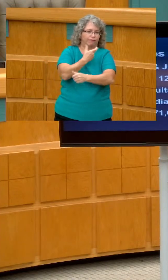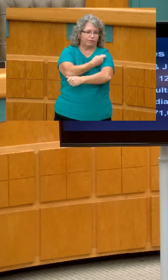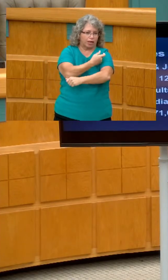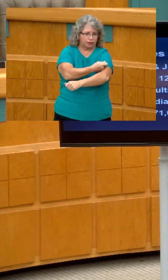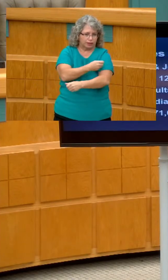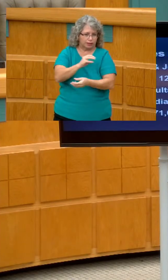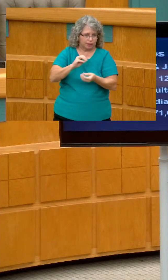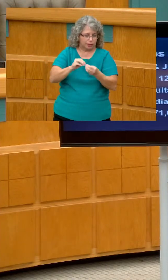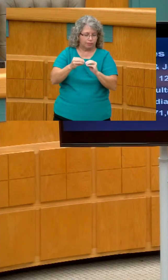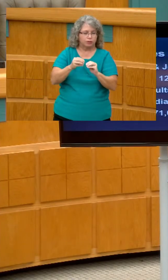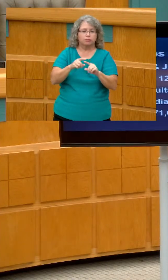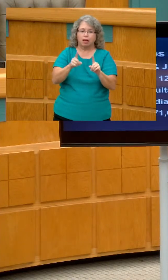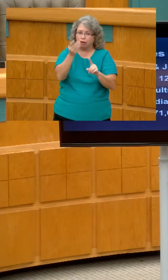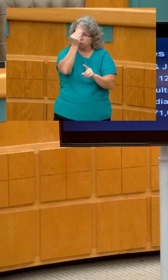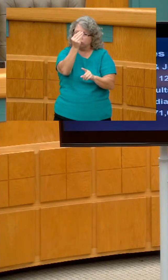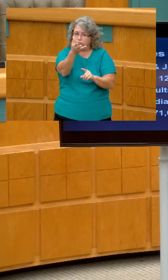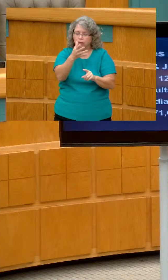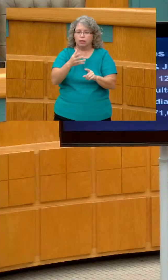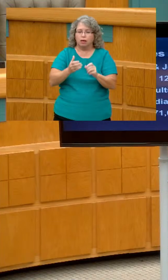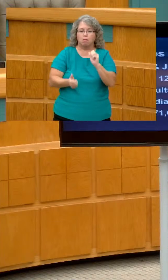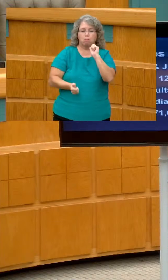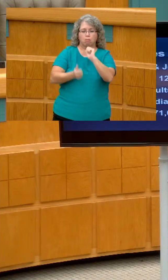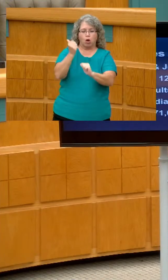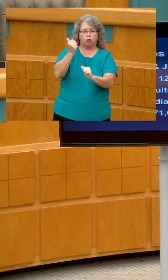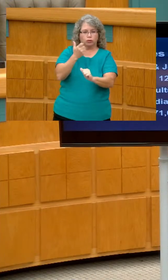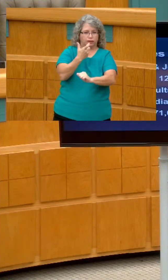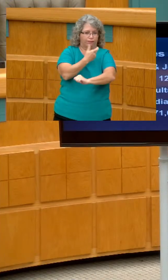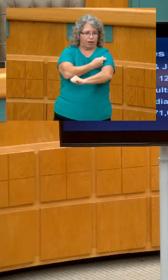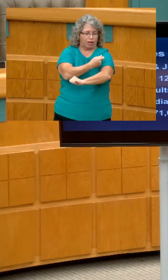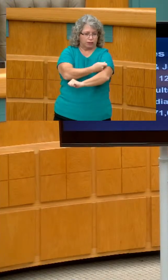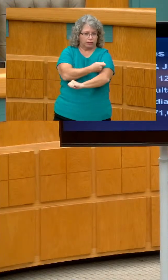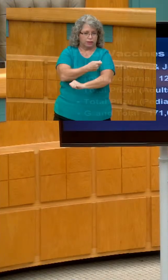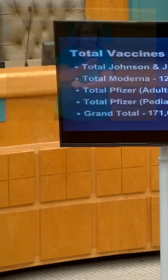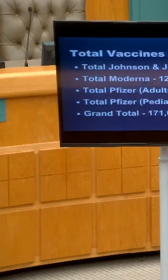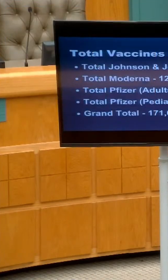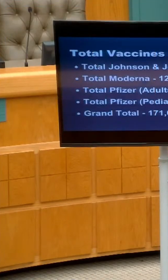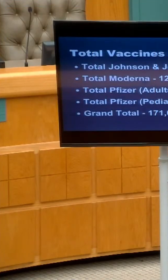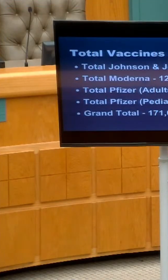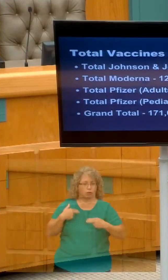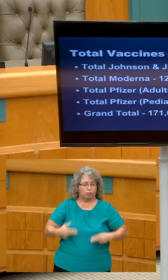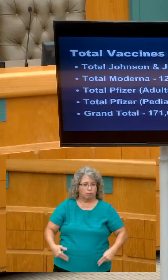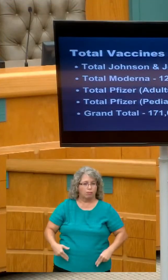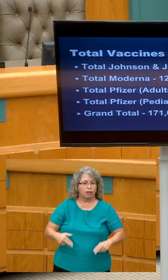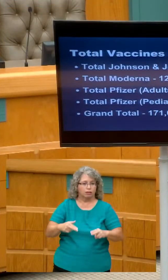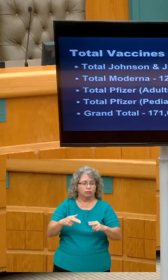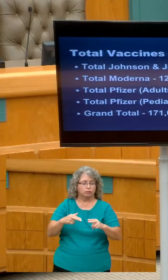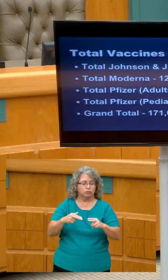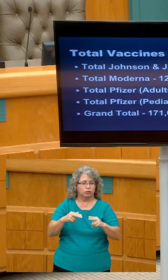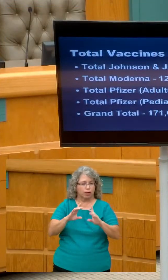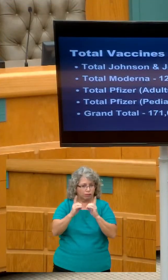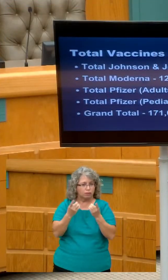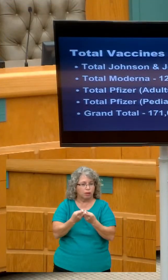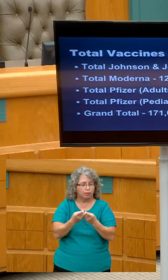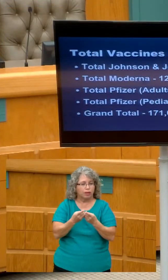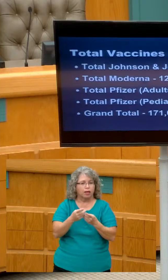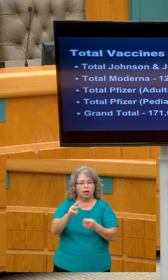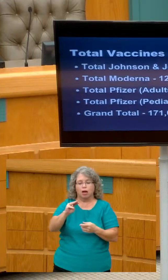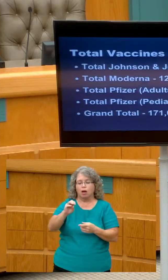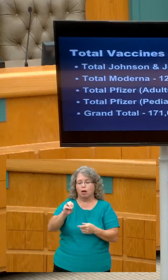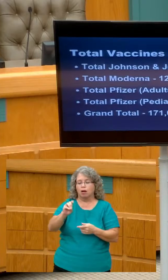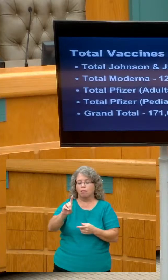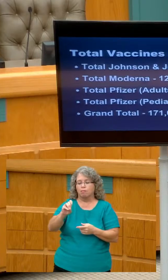that the majority of our vaccines that we've given, the Public Health District has given, has been the Moderna vaccine. Folks who